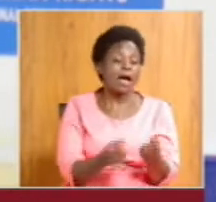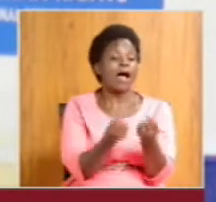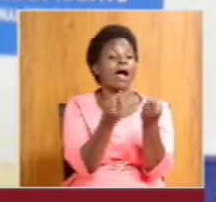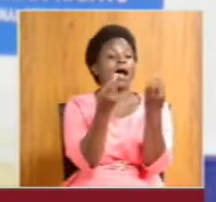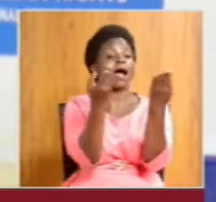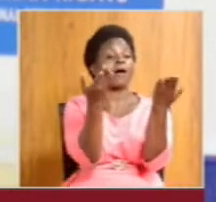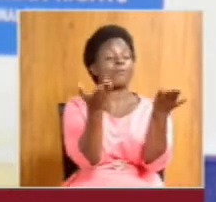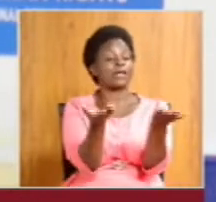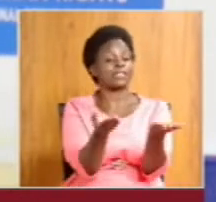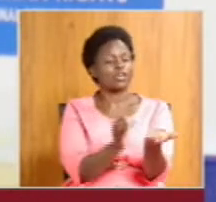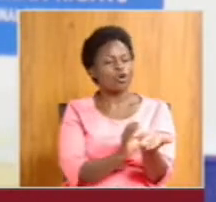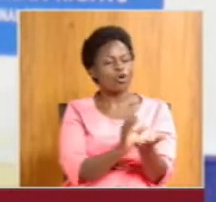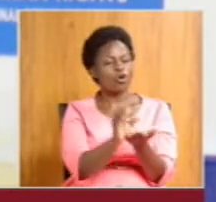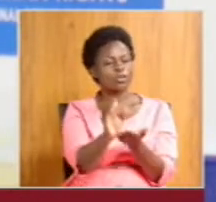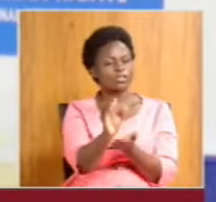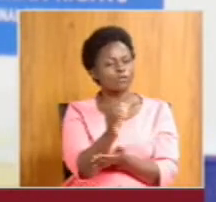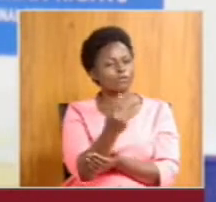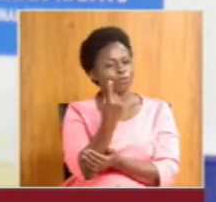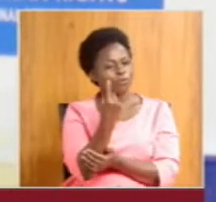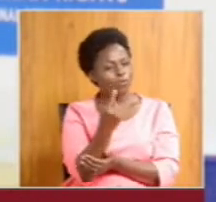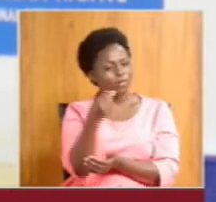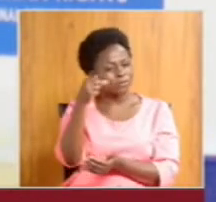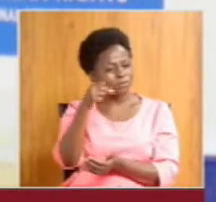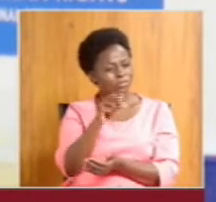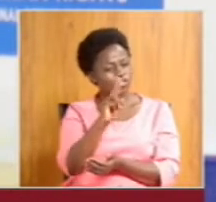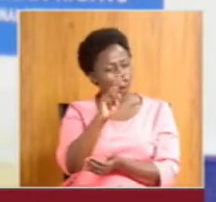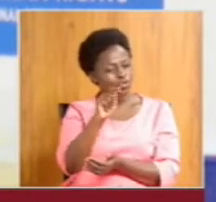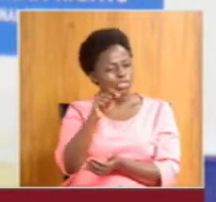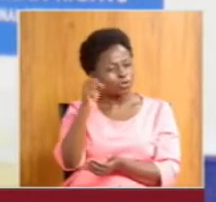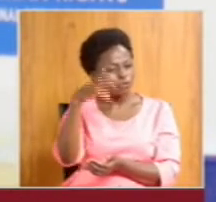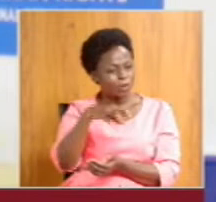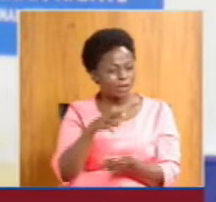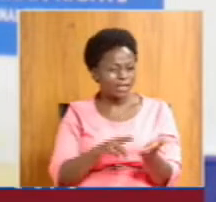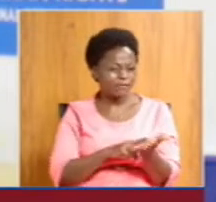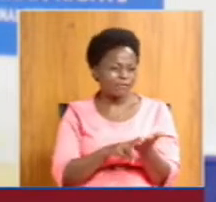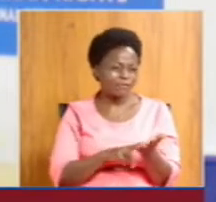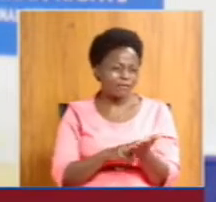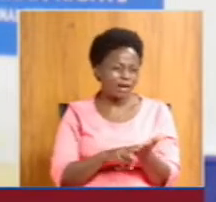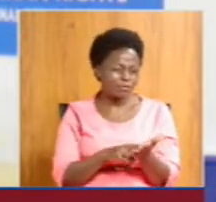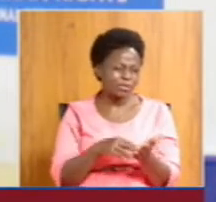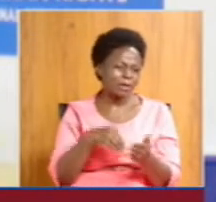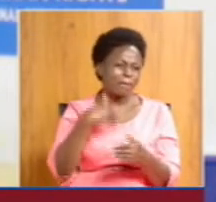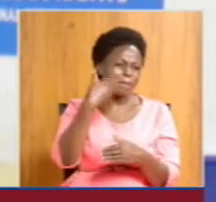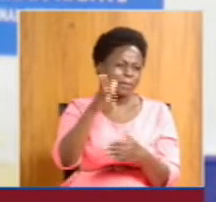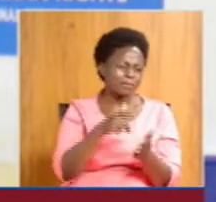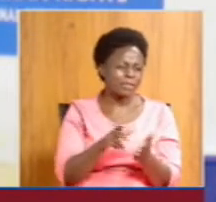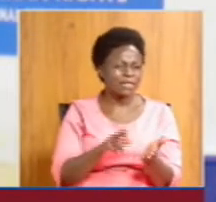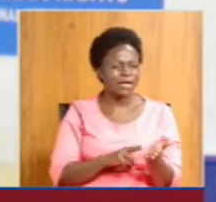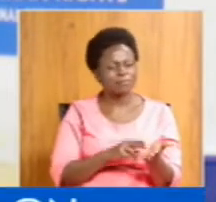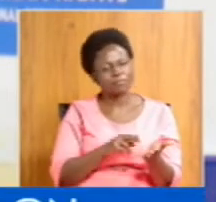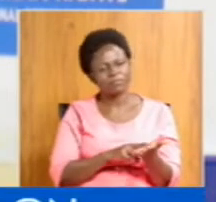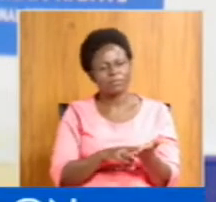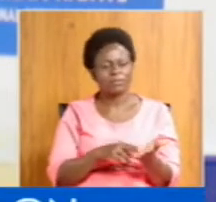much is the cost of one unit of power in Uganda? If I'm using the postpaid, on average, I'm going